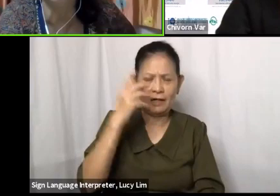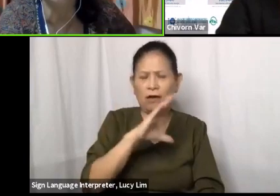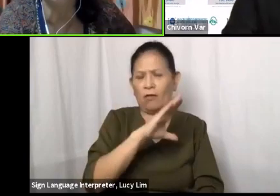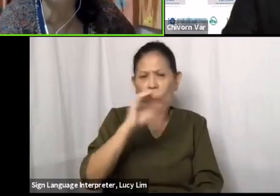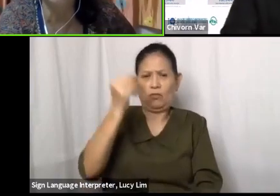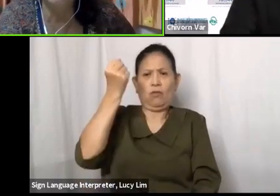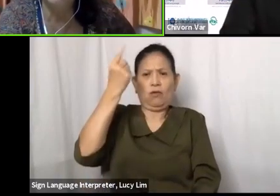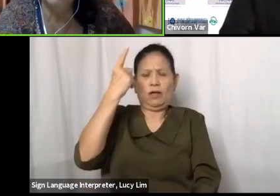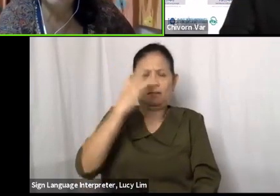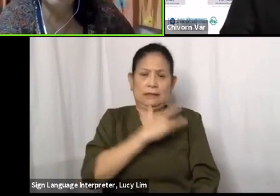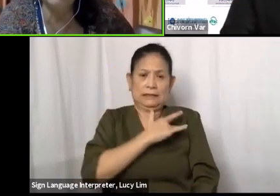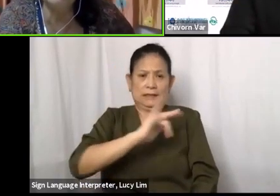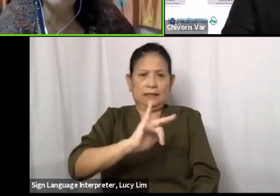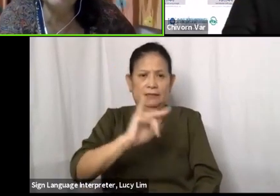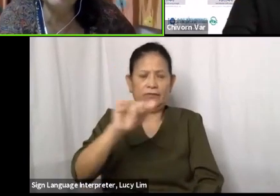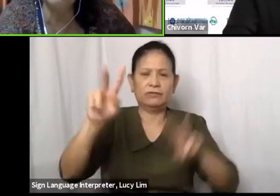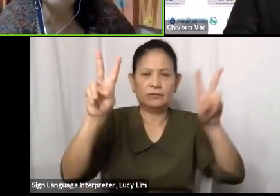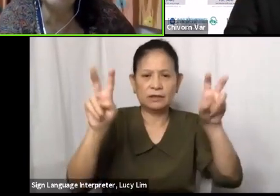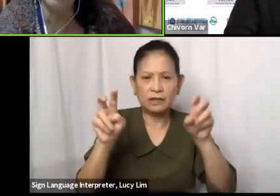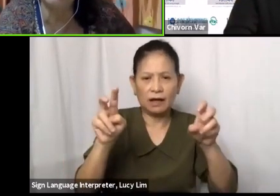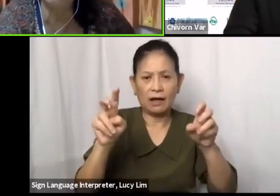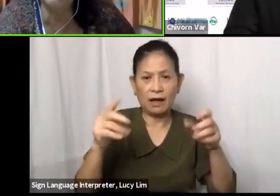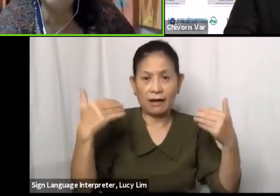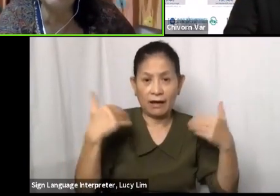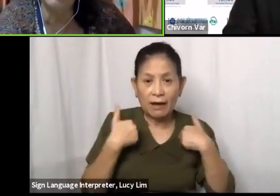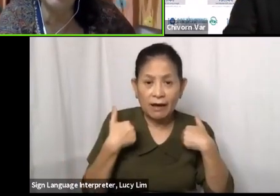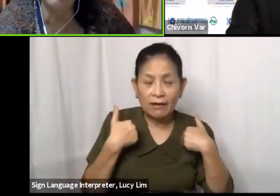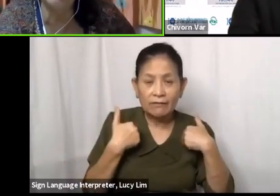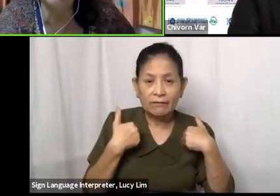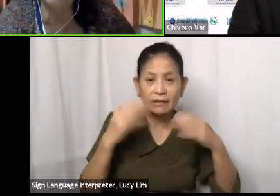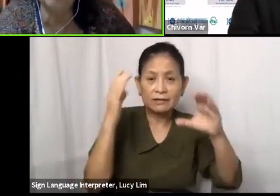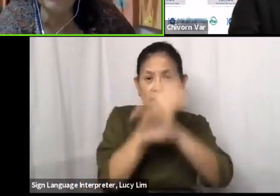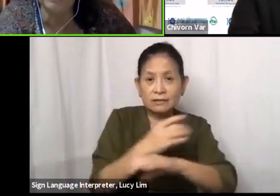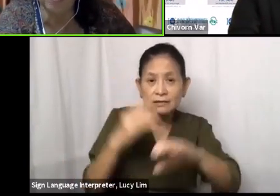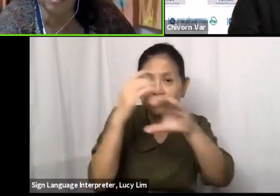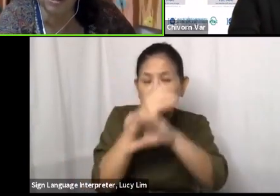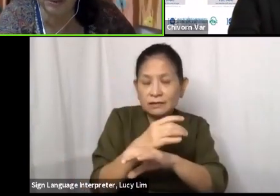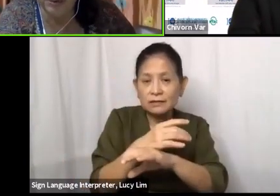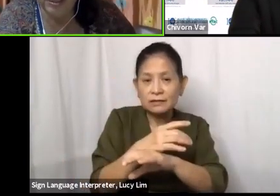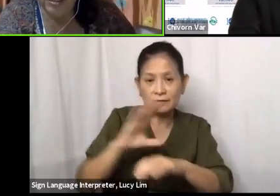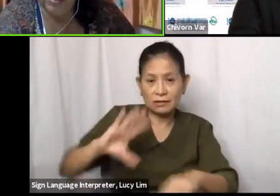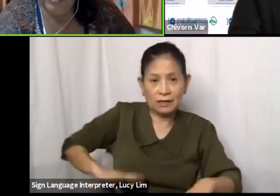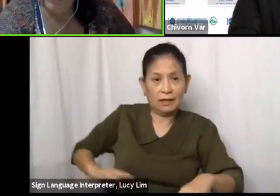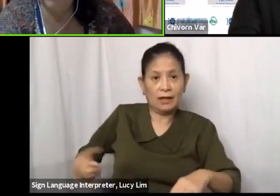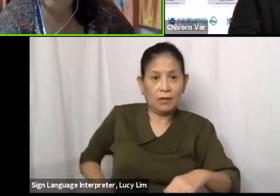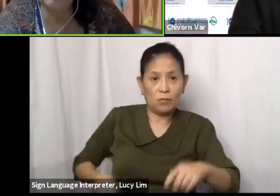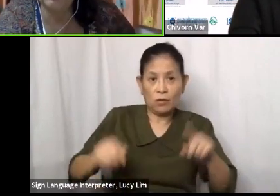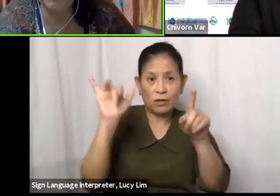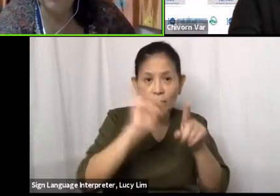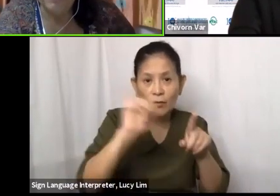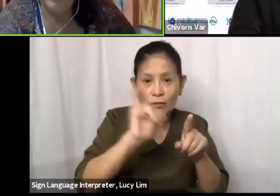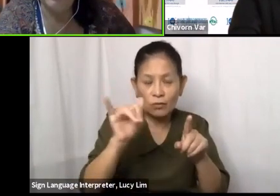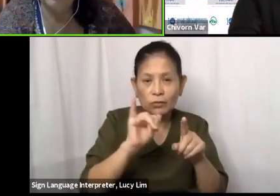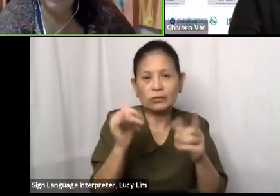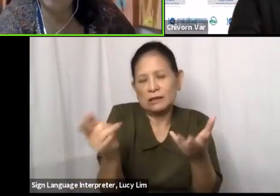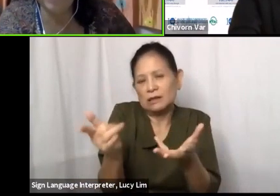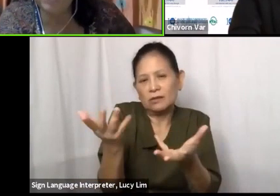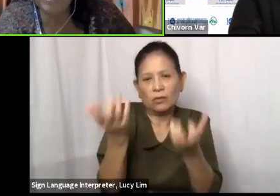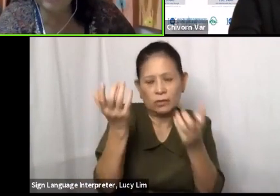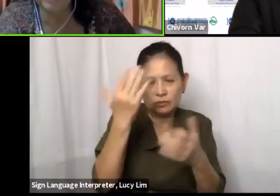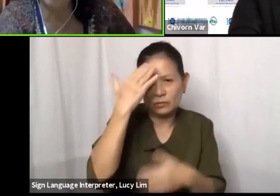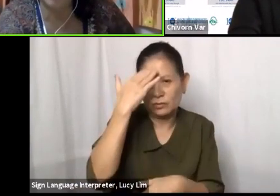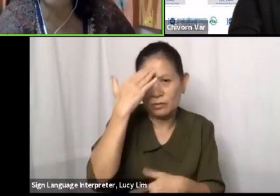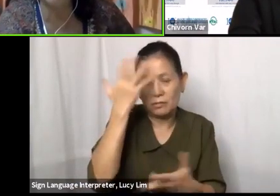of the issue. Are there such challenges which are there in Cambodia also? He wants to know, and